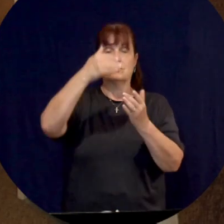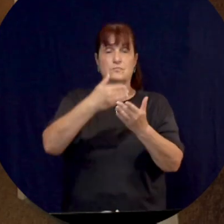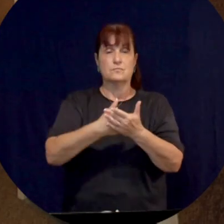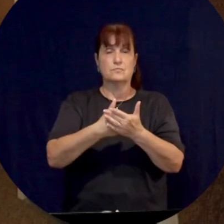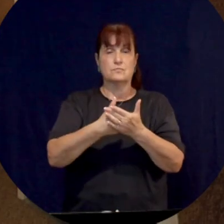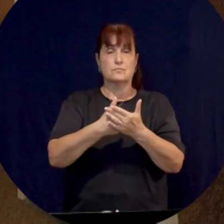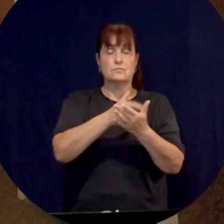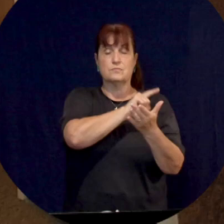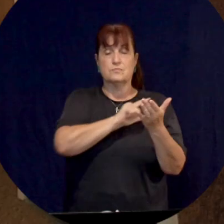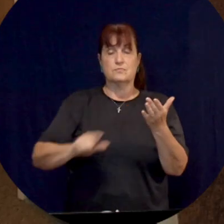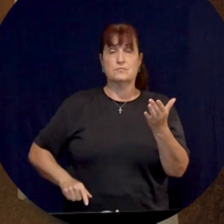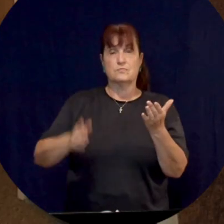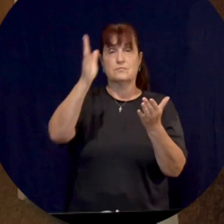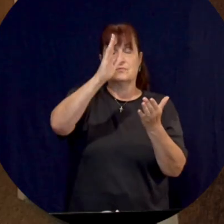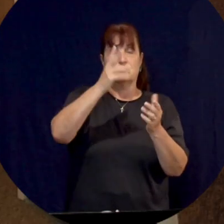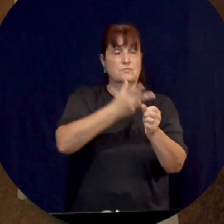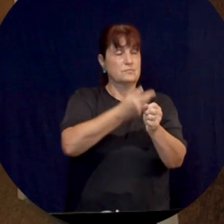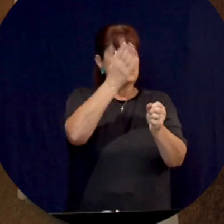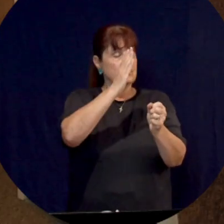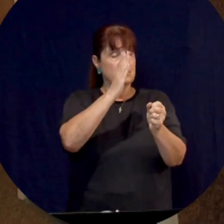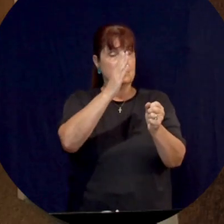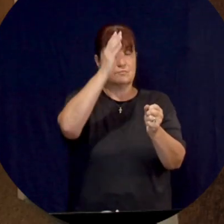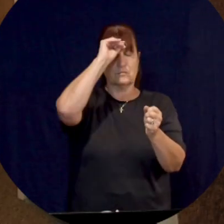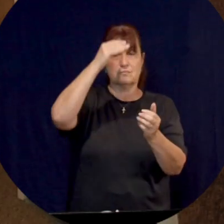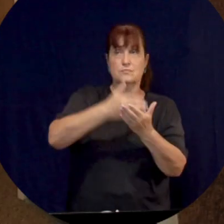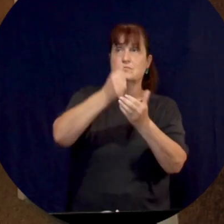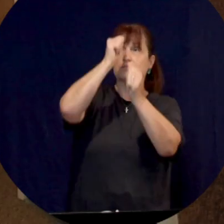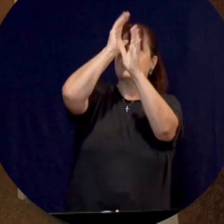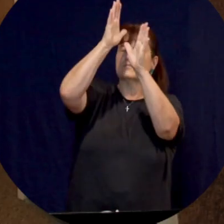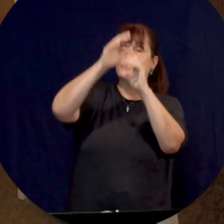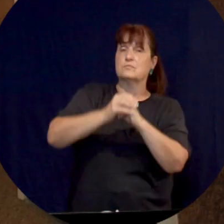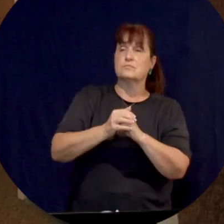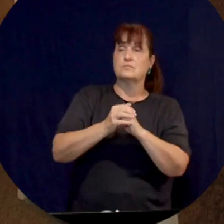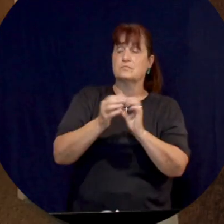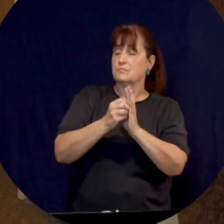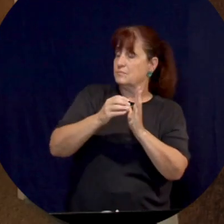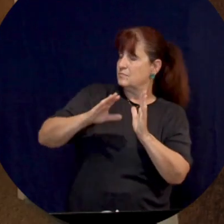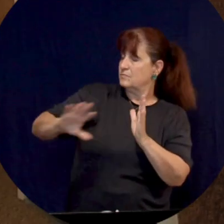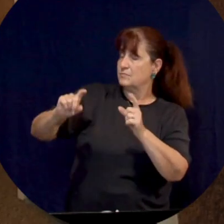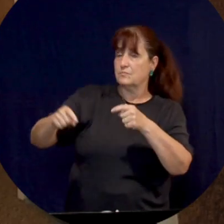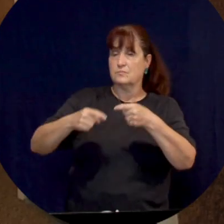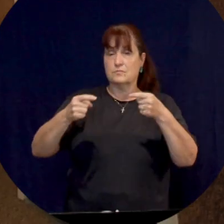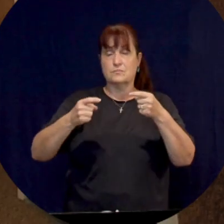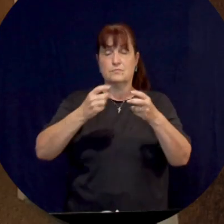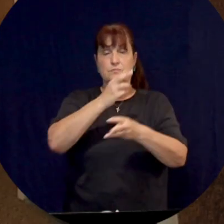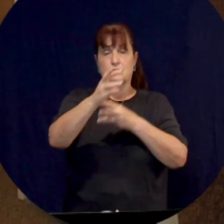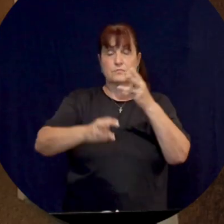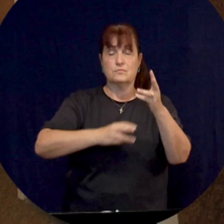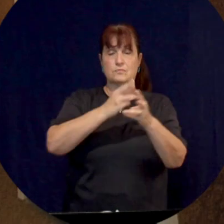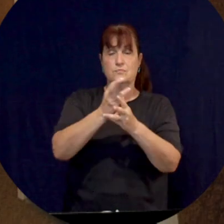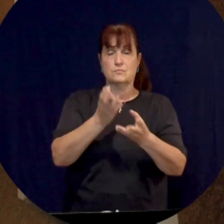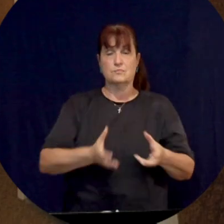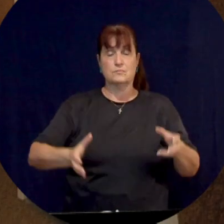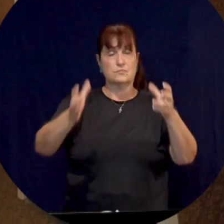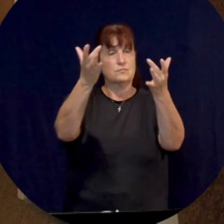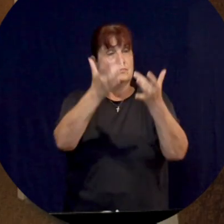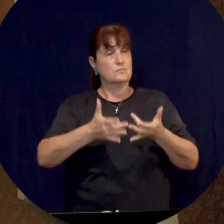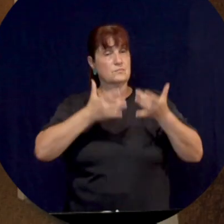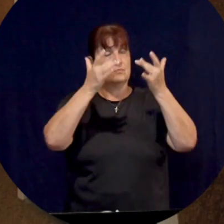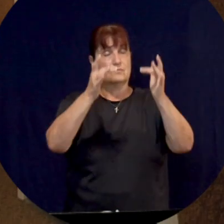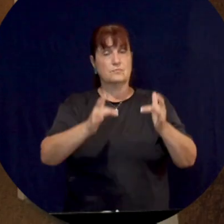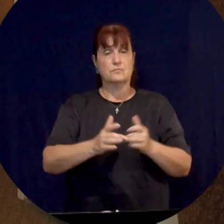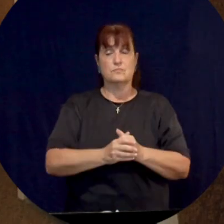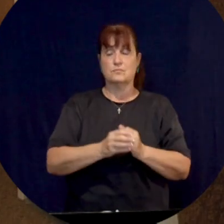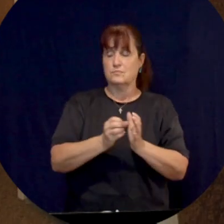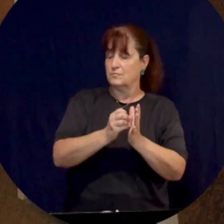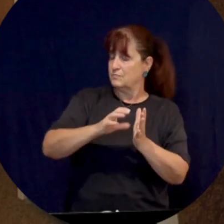Son, Lord God, Lamb of God, Son of the Father, you take away the sin of the world, have mercy